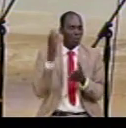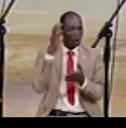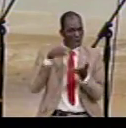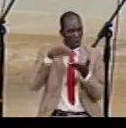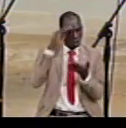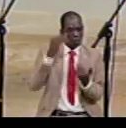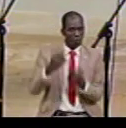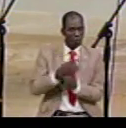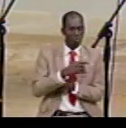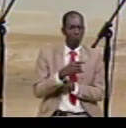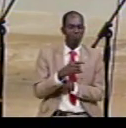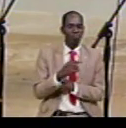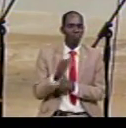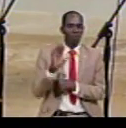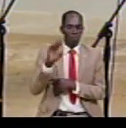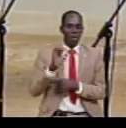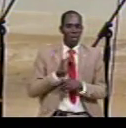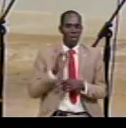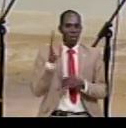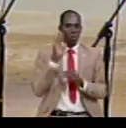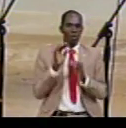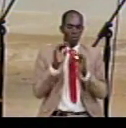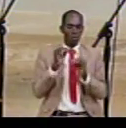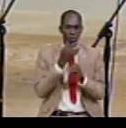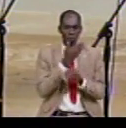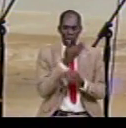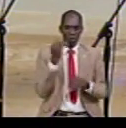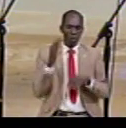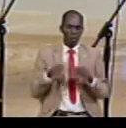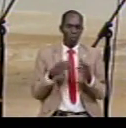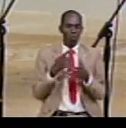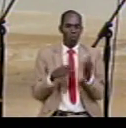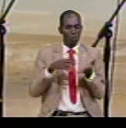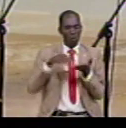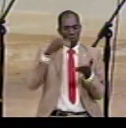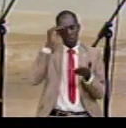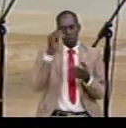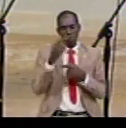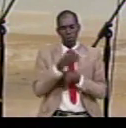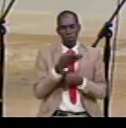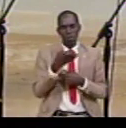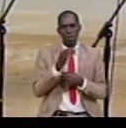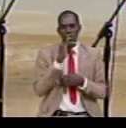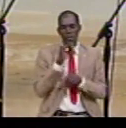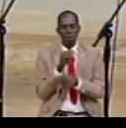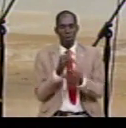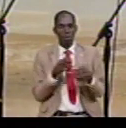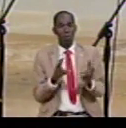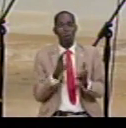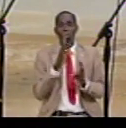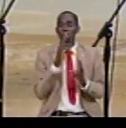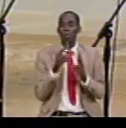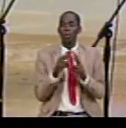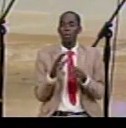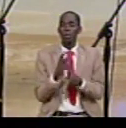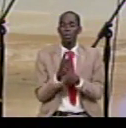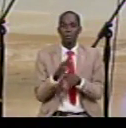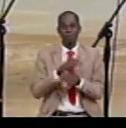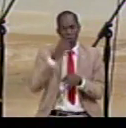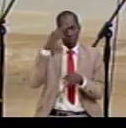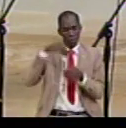preached. You must be very careful because Satan wants to deceive believers to go back into darkness, and you will not go back into